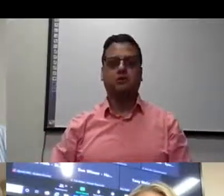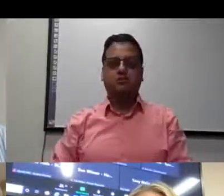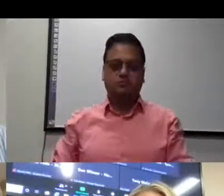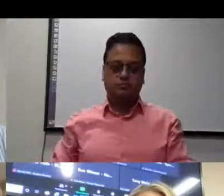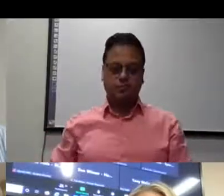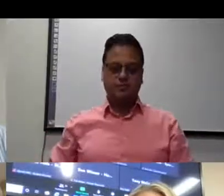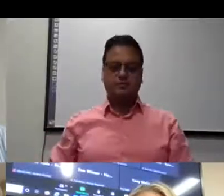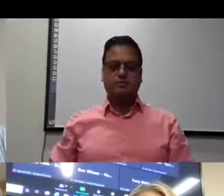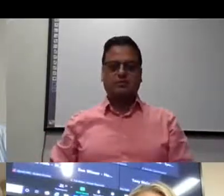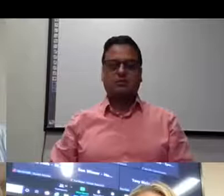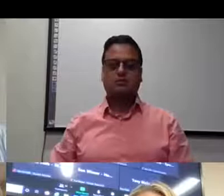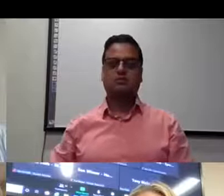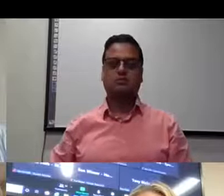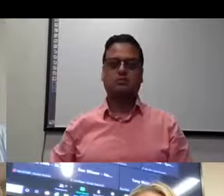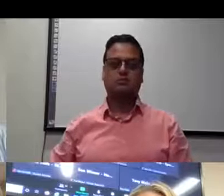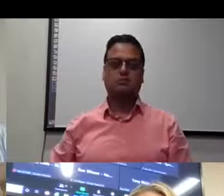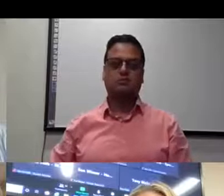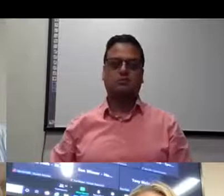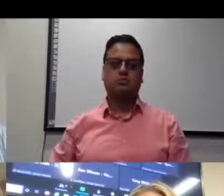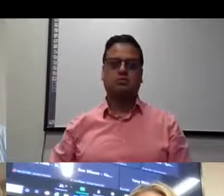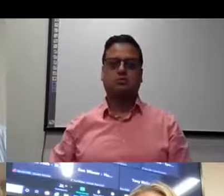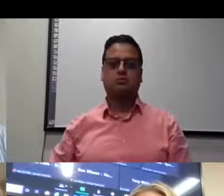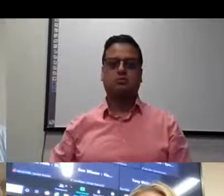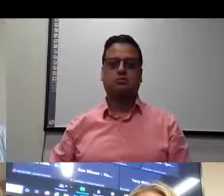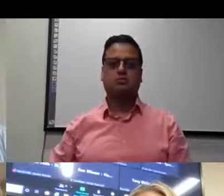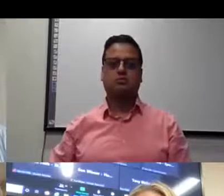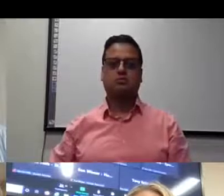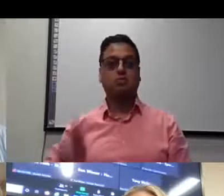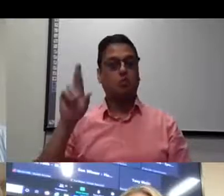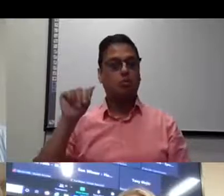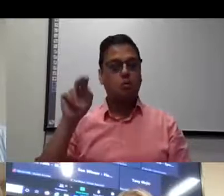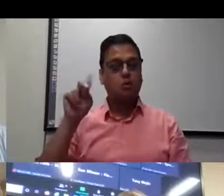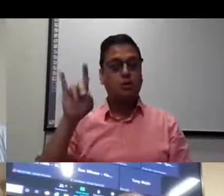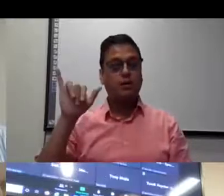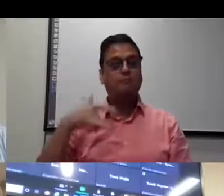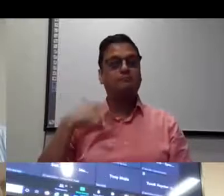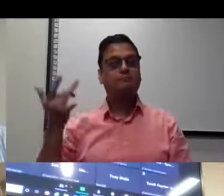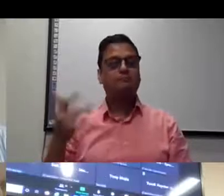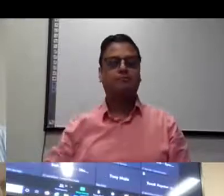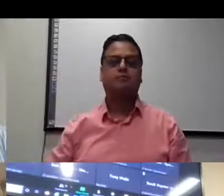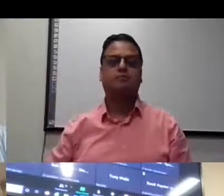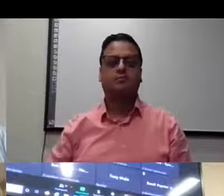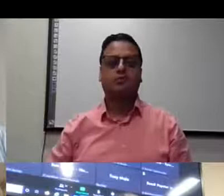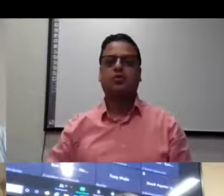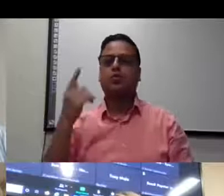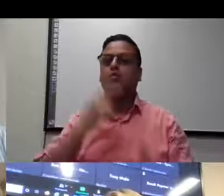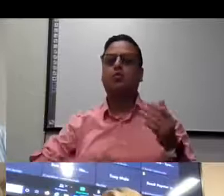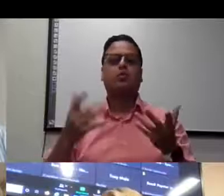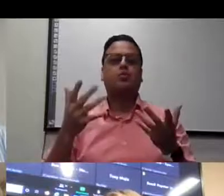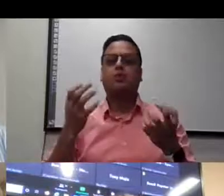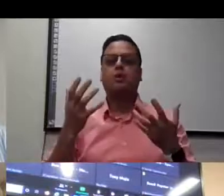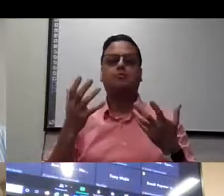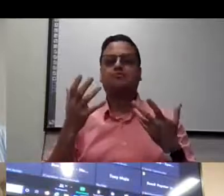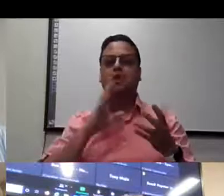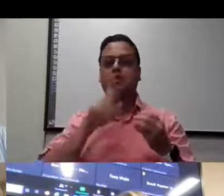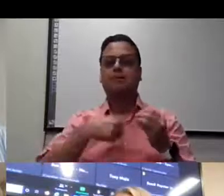Okay. Randy? Randy, which agenda item would you like to make public